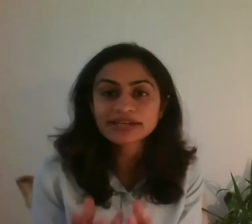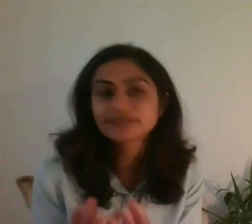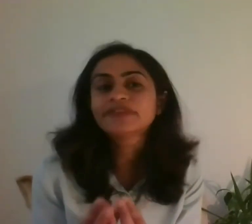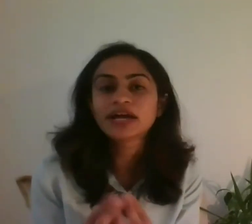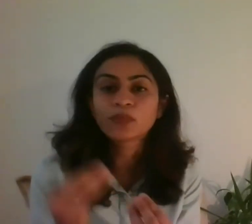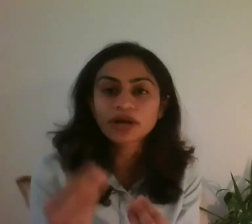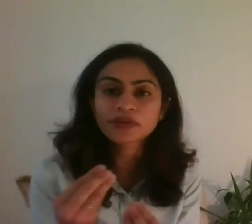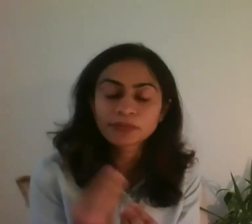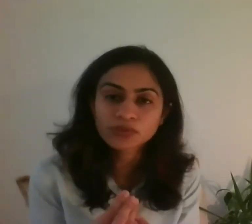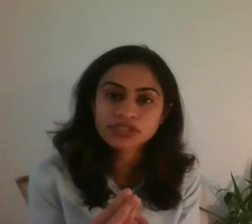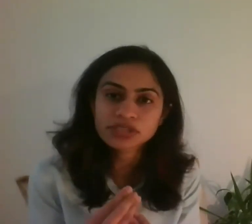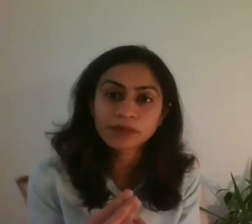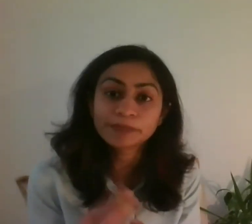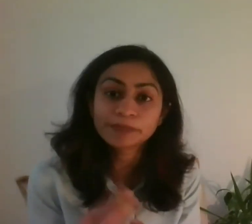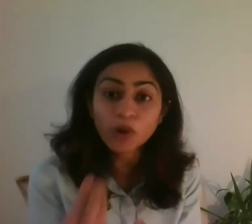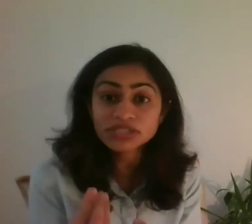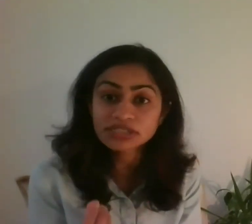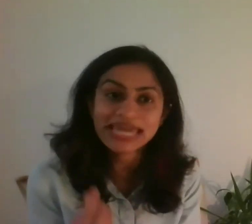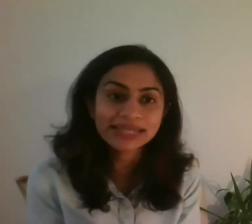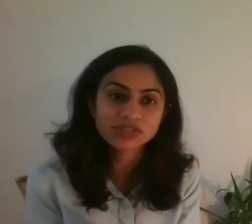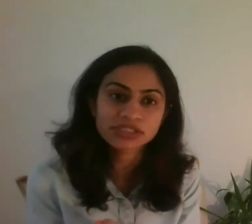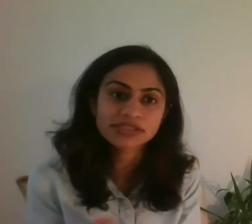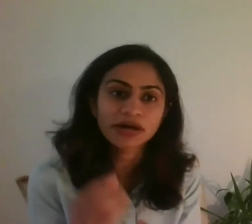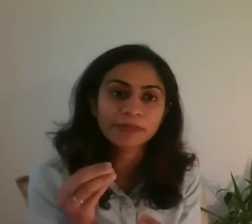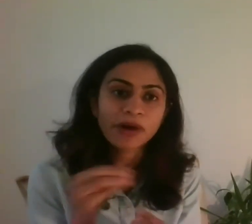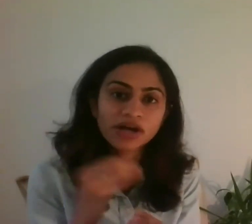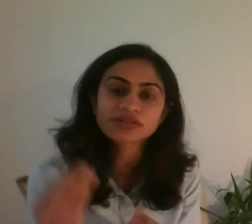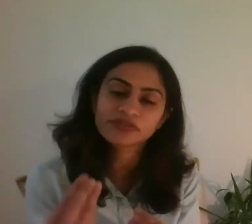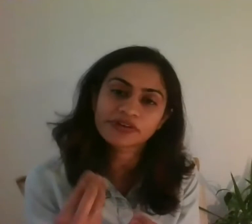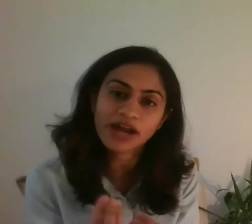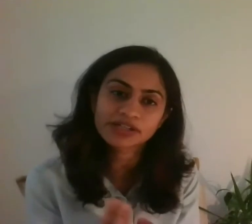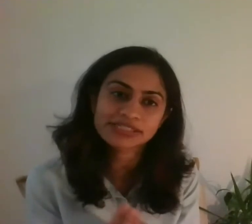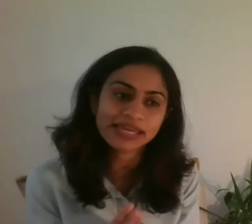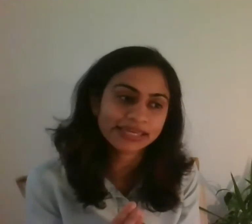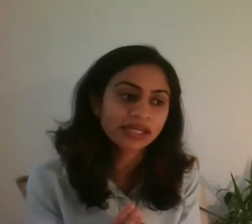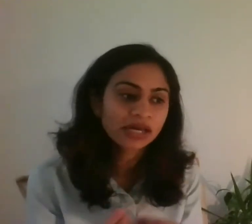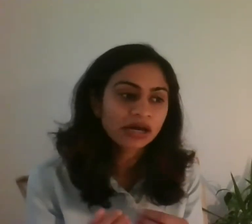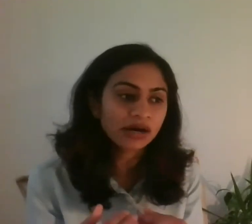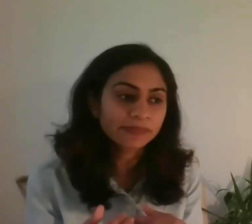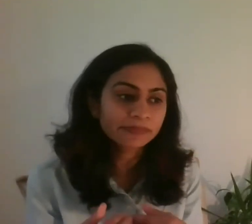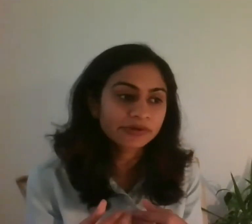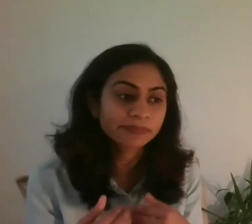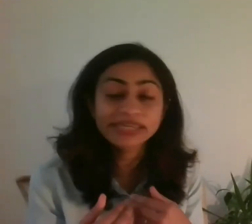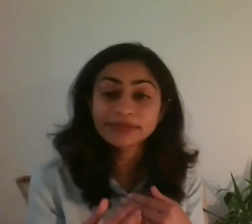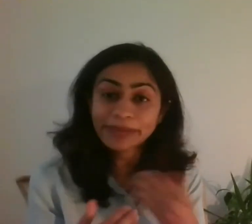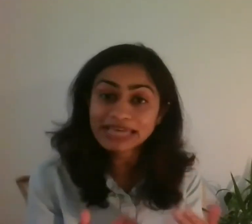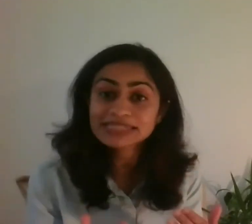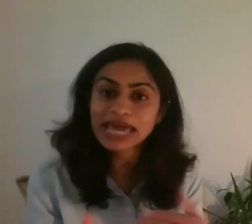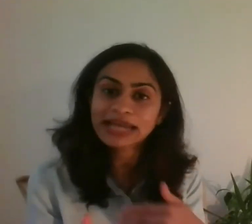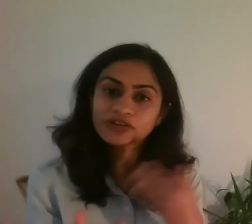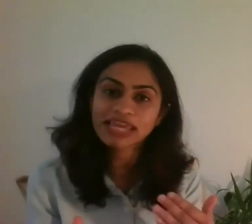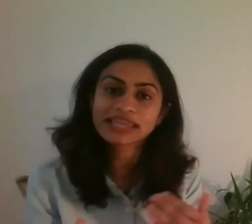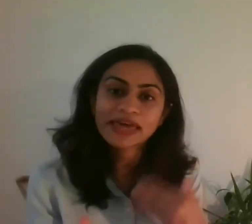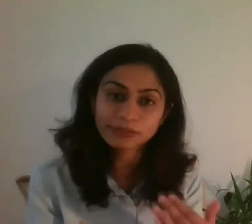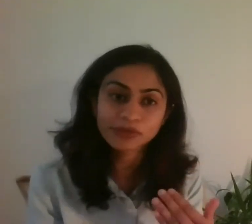first identify what are the most potent antigens, parts of the virus that can be the best